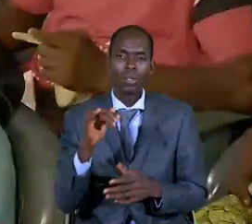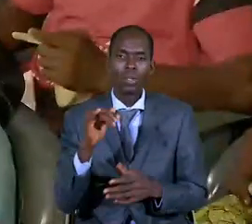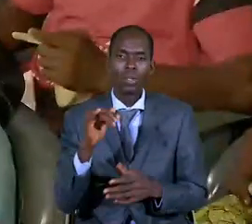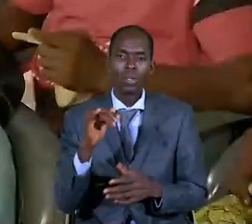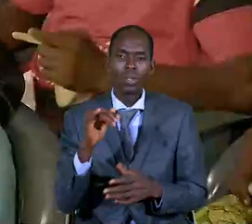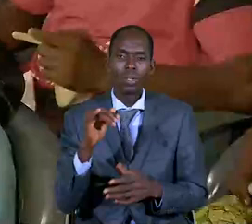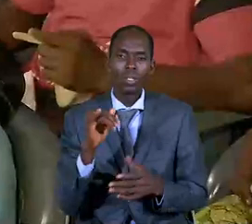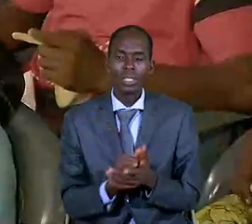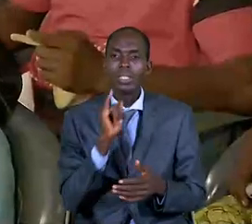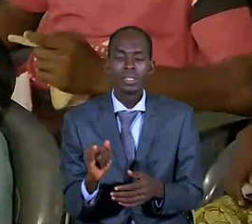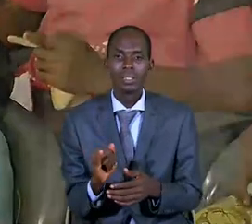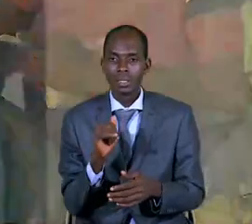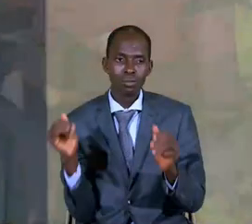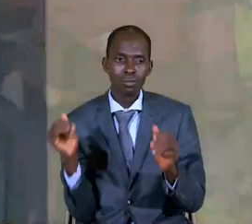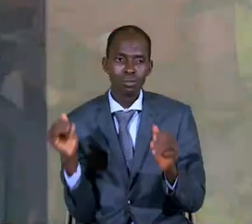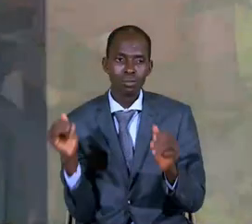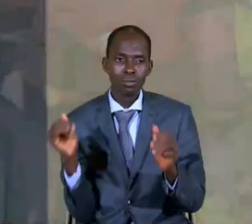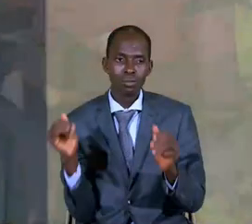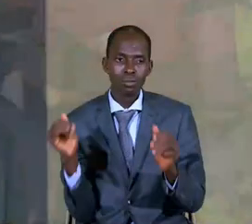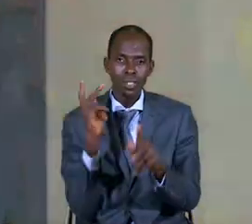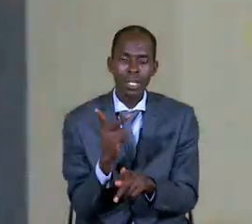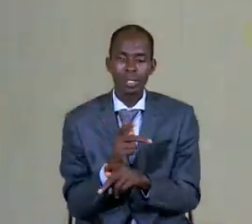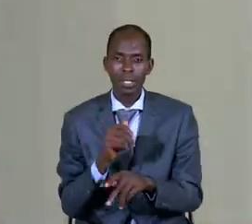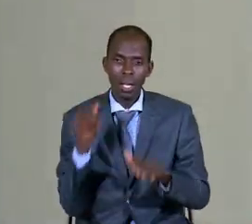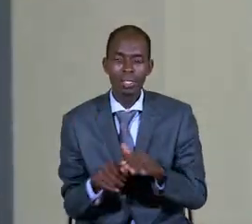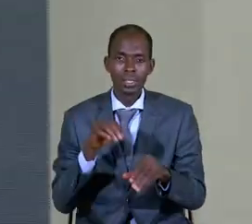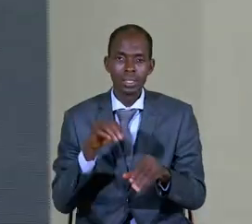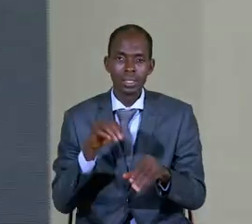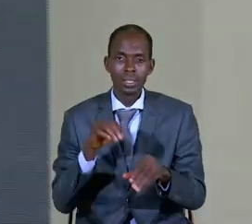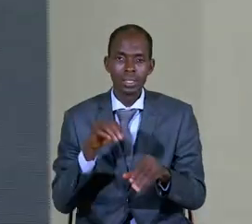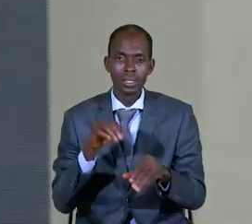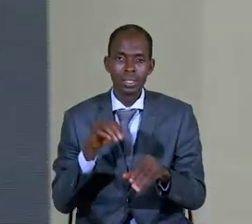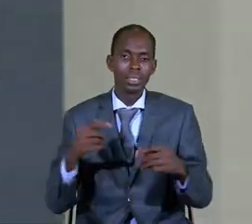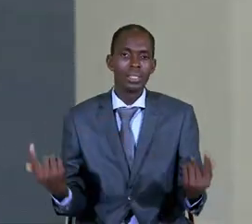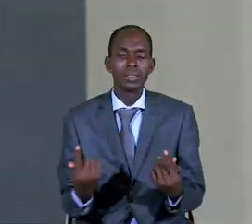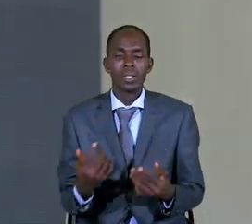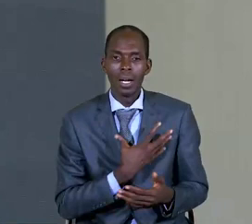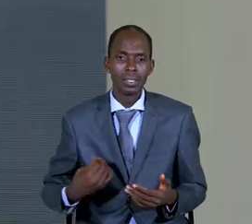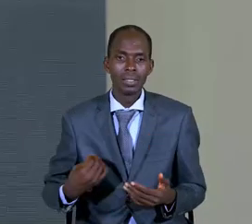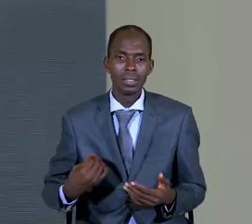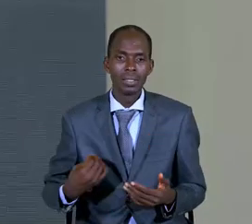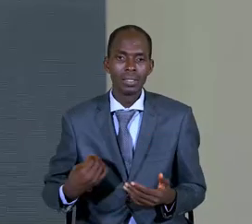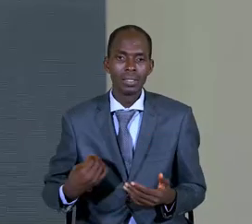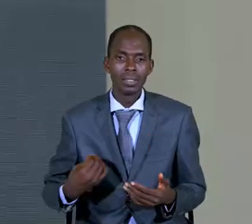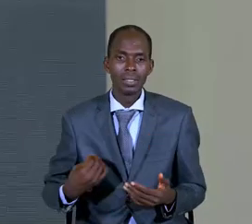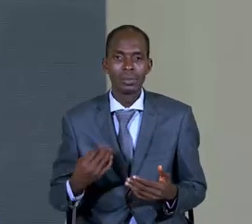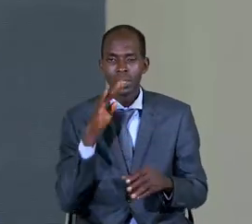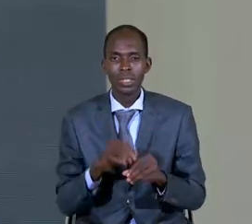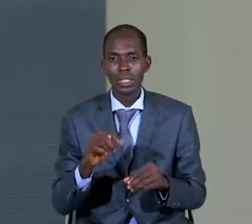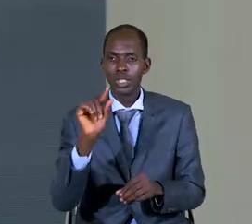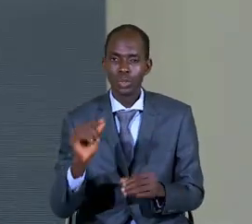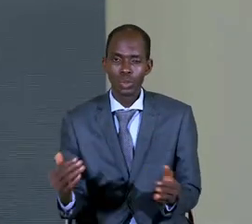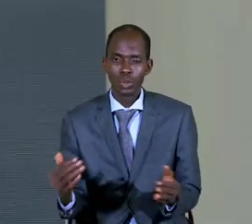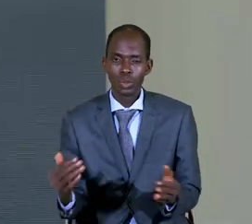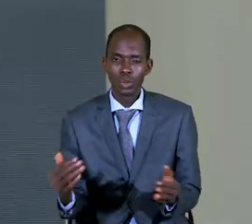sin, the one tied up by sin, might be a thin rope of a little sin, a